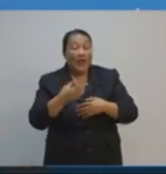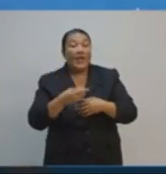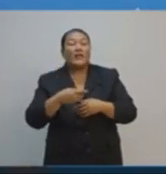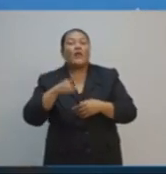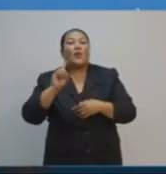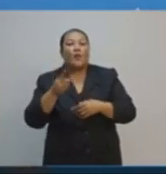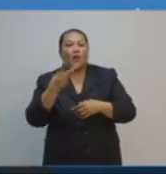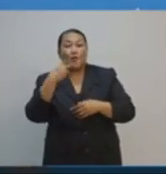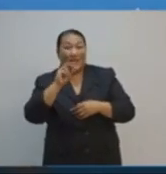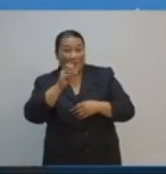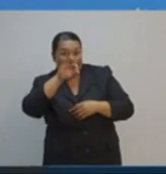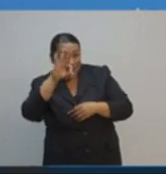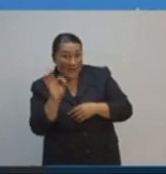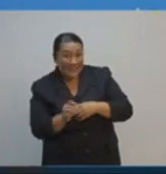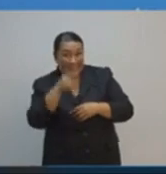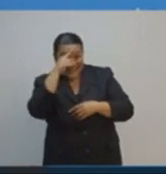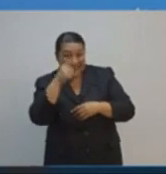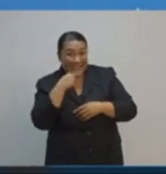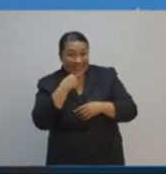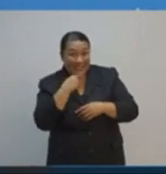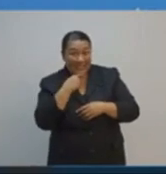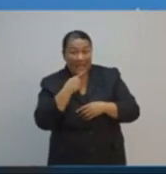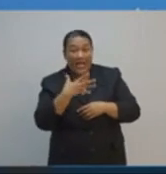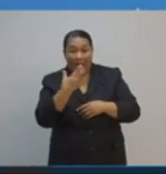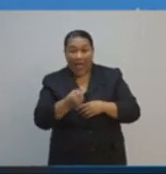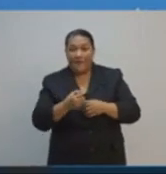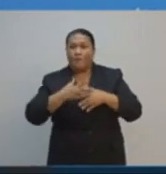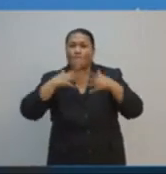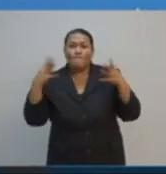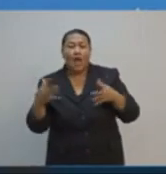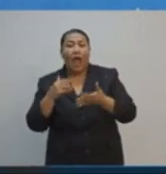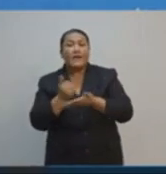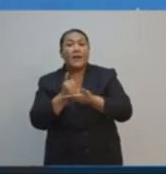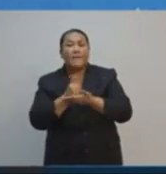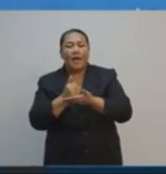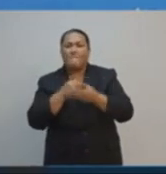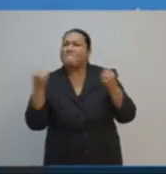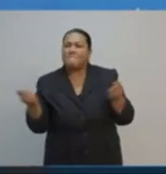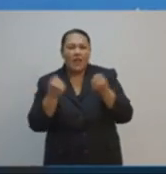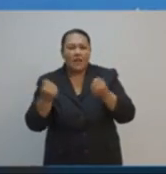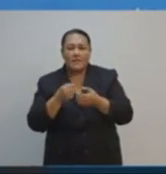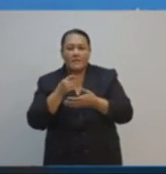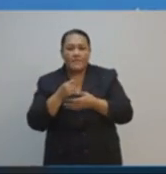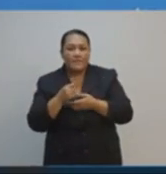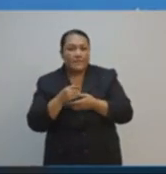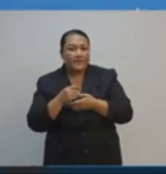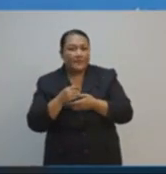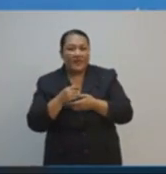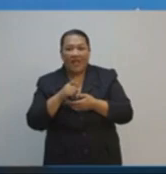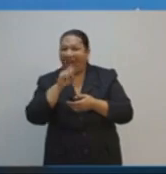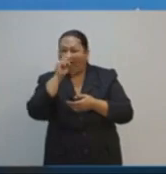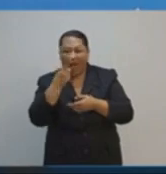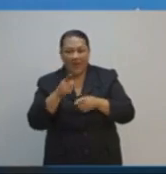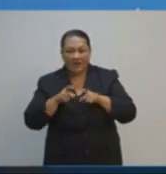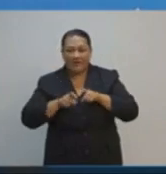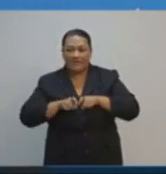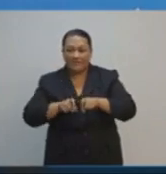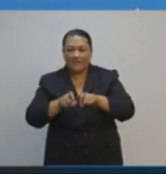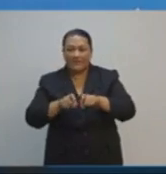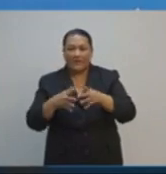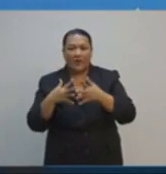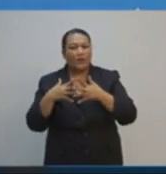You can see that we will have a huge number of sick people for as long as we are not able to maintain some degree